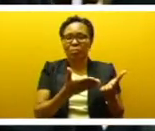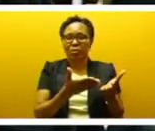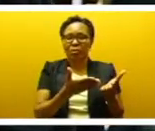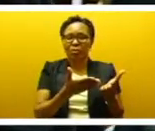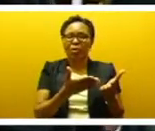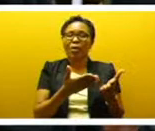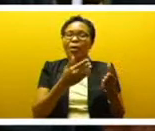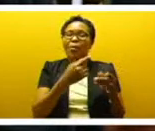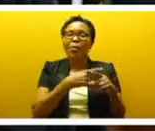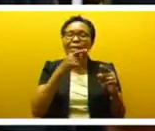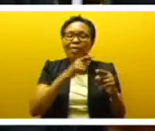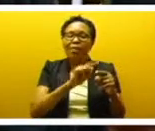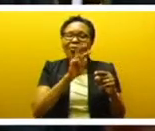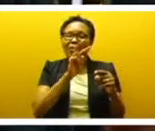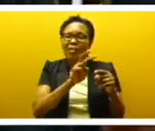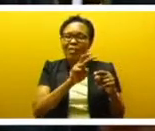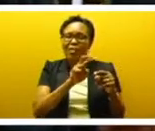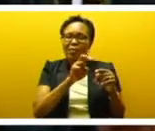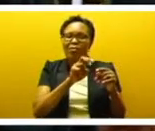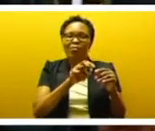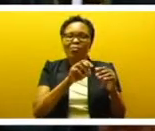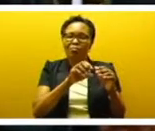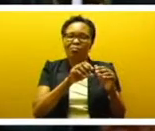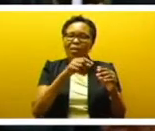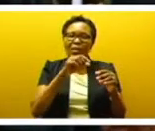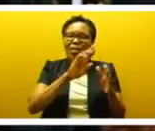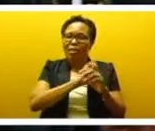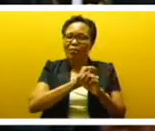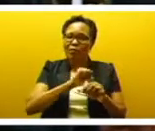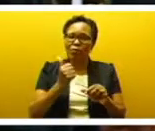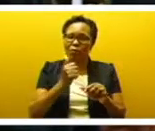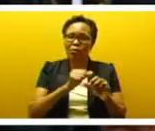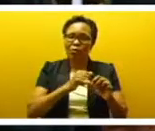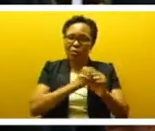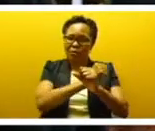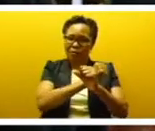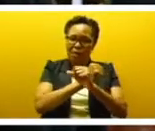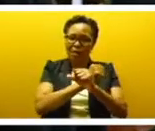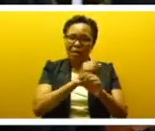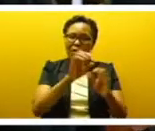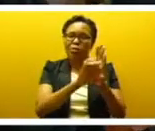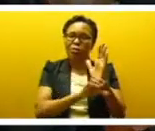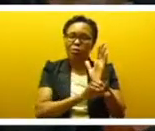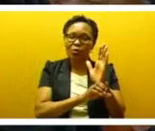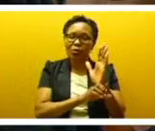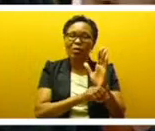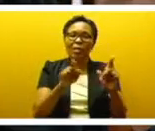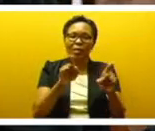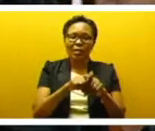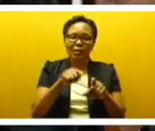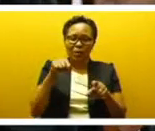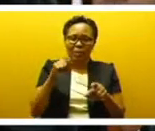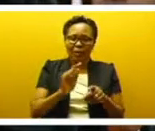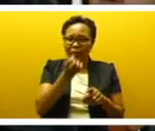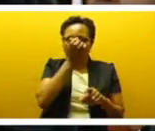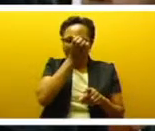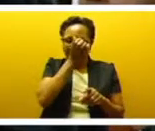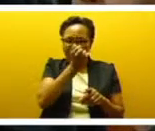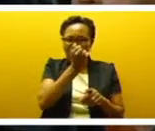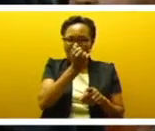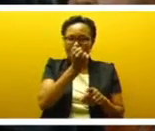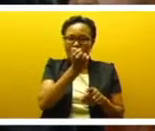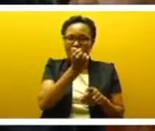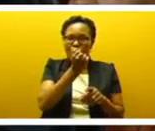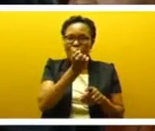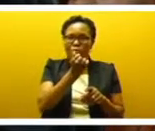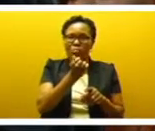unconstitutional, has refused to defend the Constitution, and instead feigned ignorance and purported to use